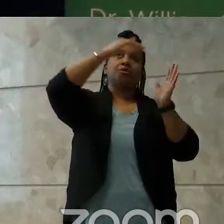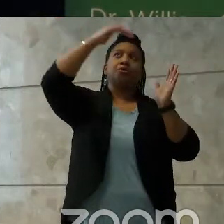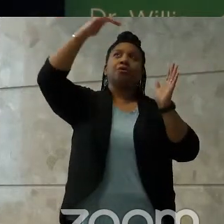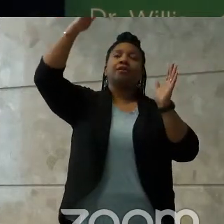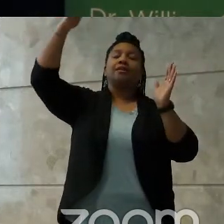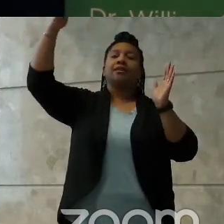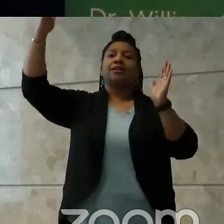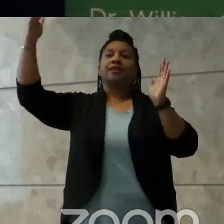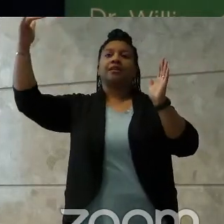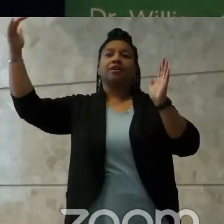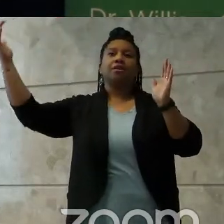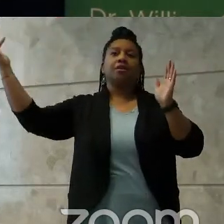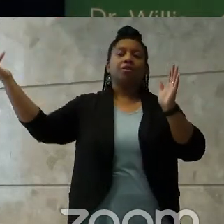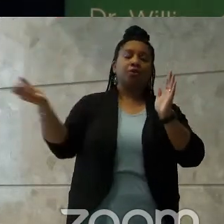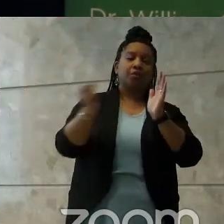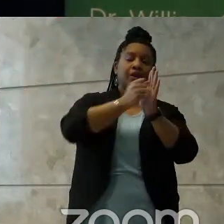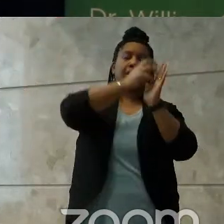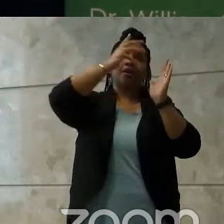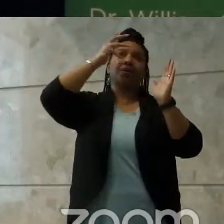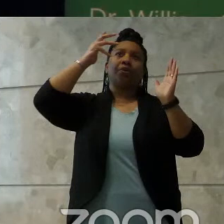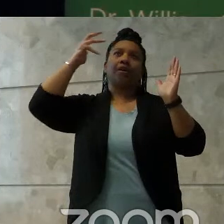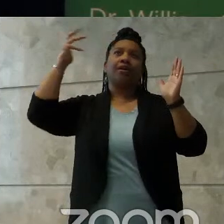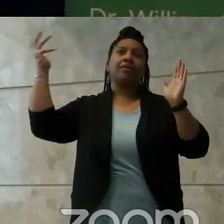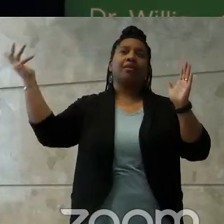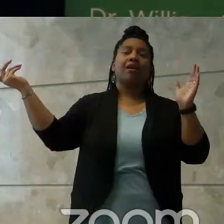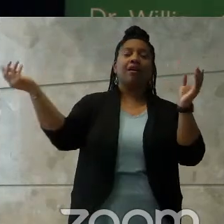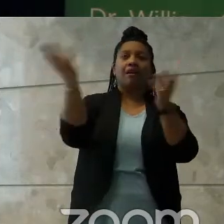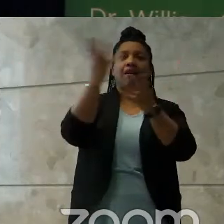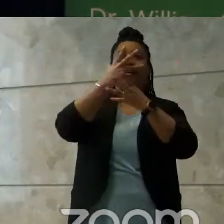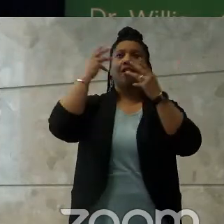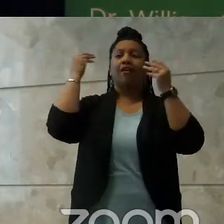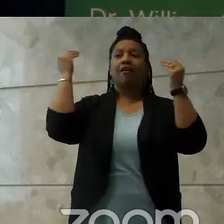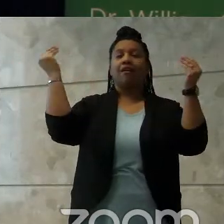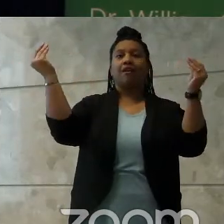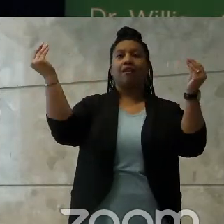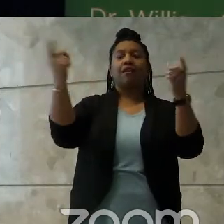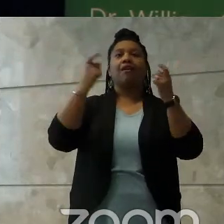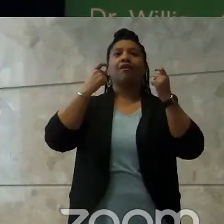heaven ring, ring with the